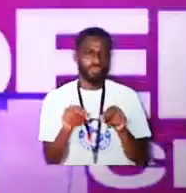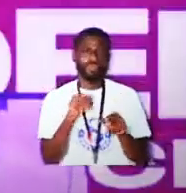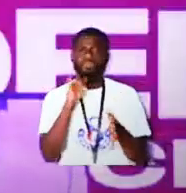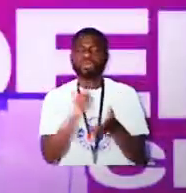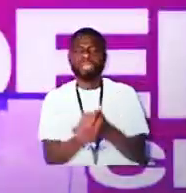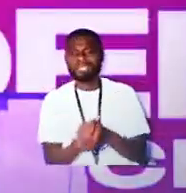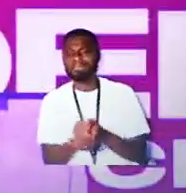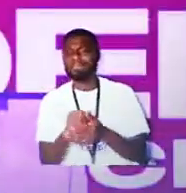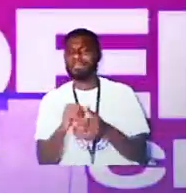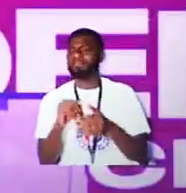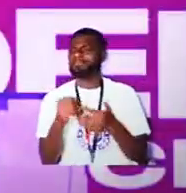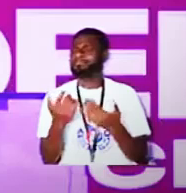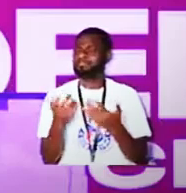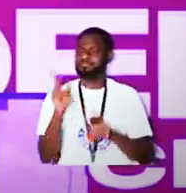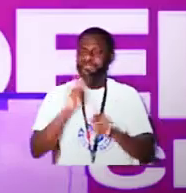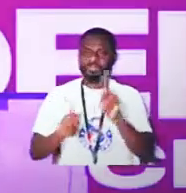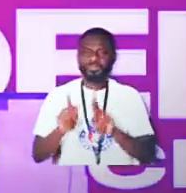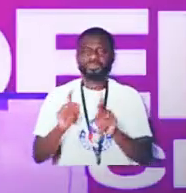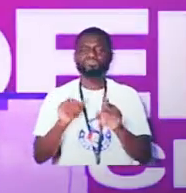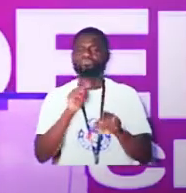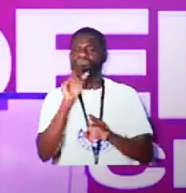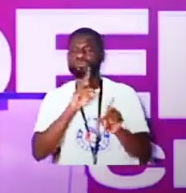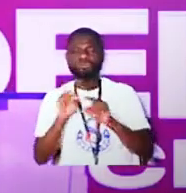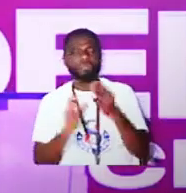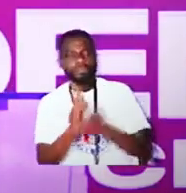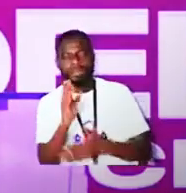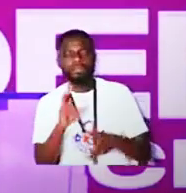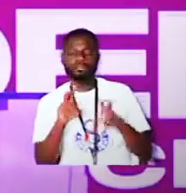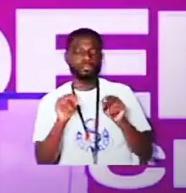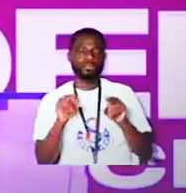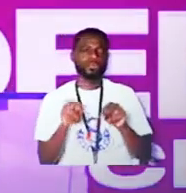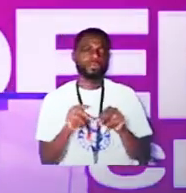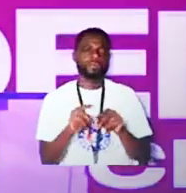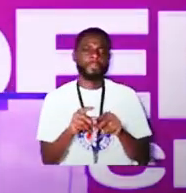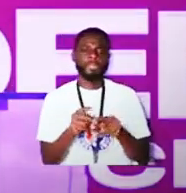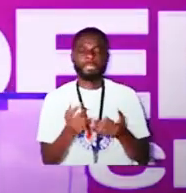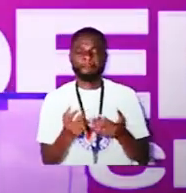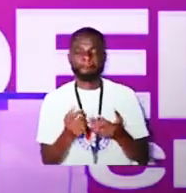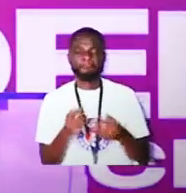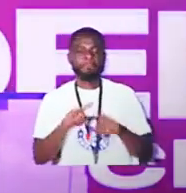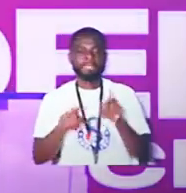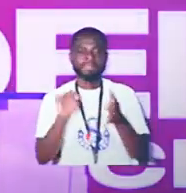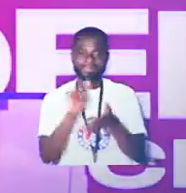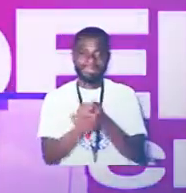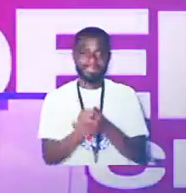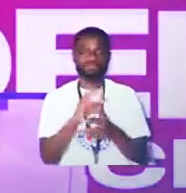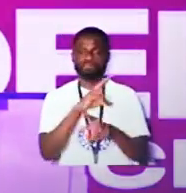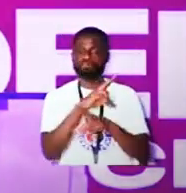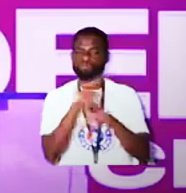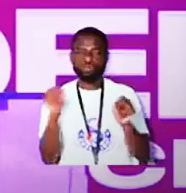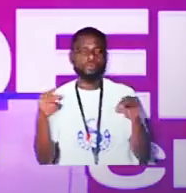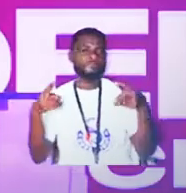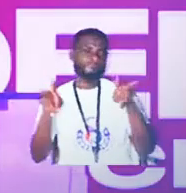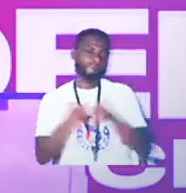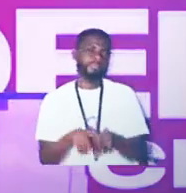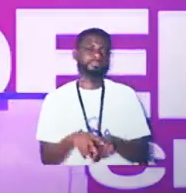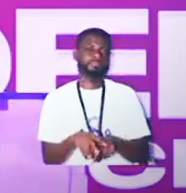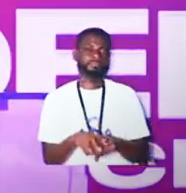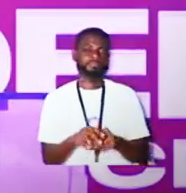no one is doing something right, but that there is no shared values.